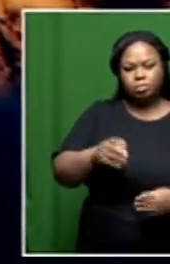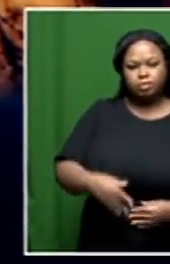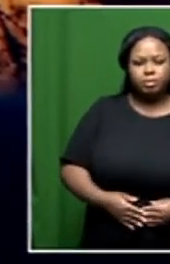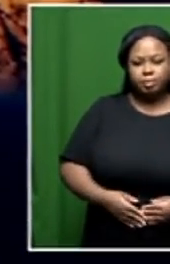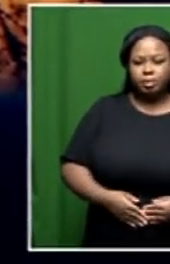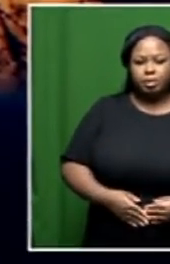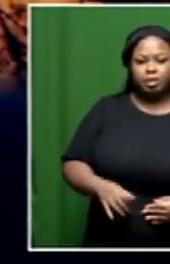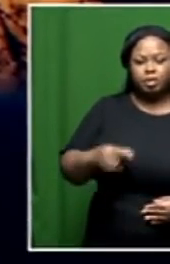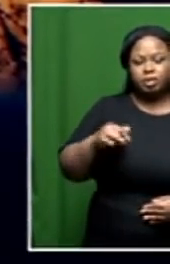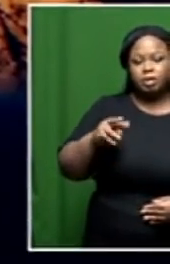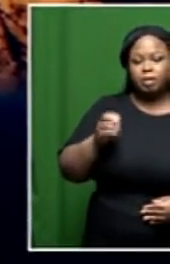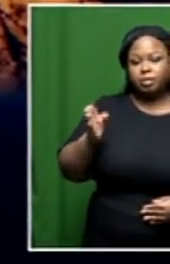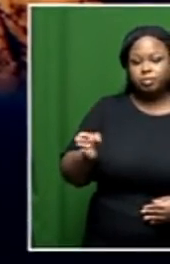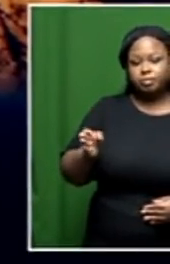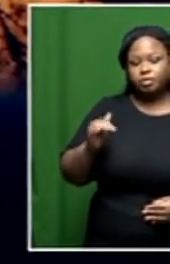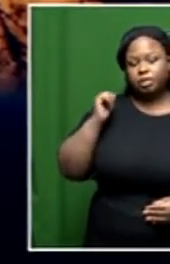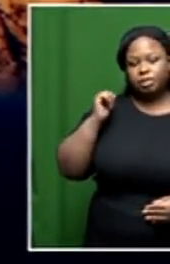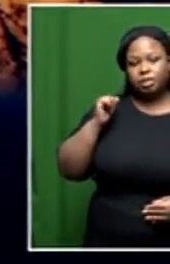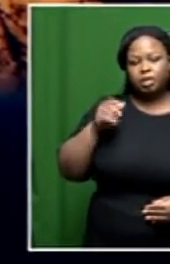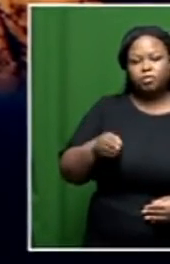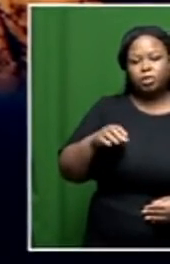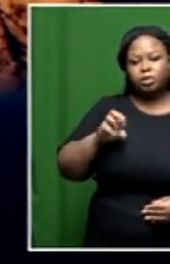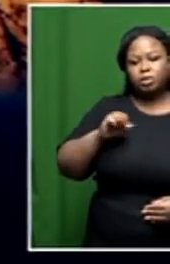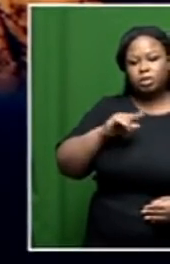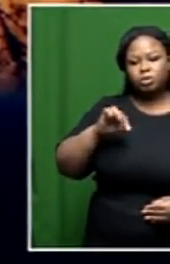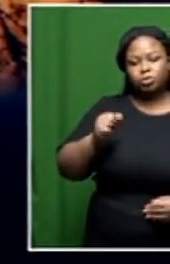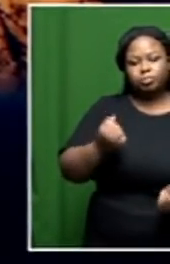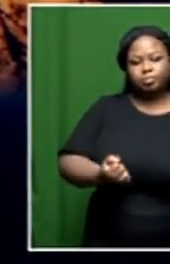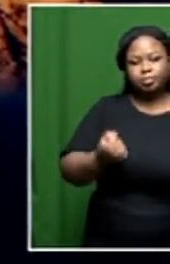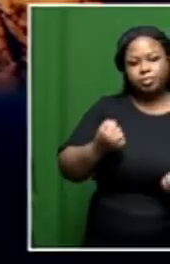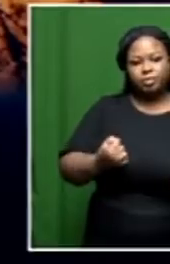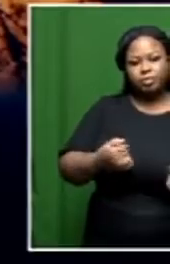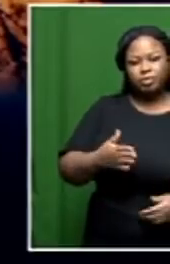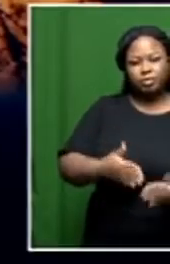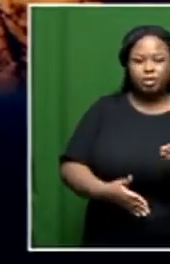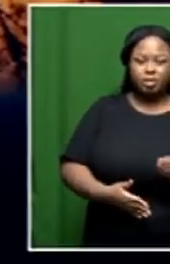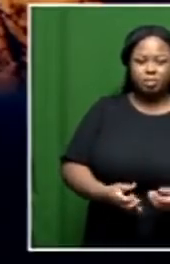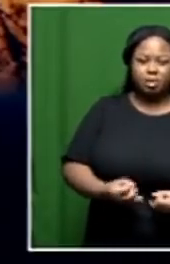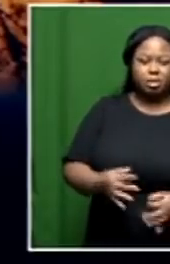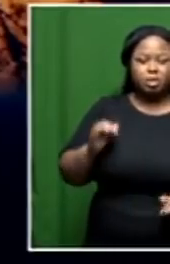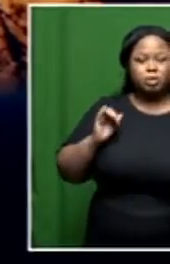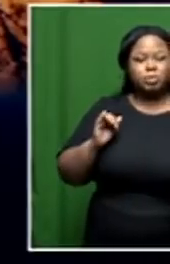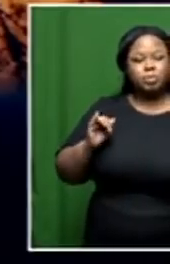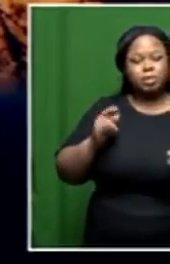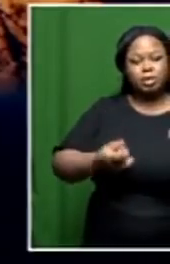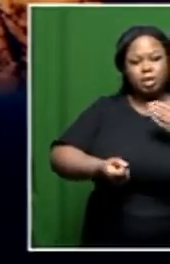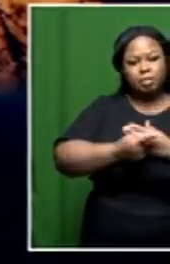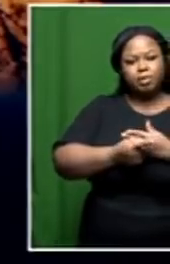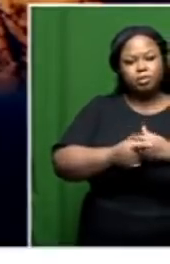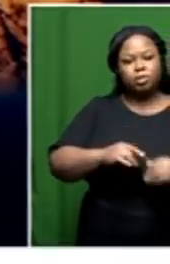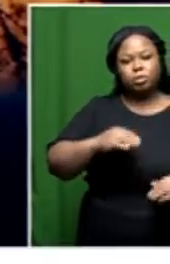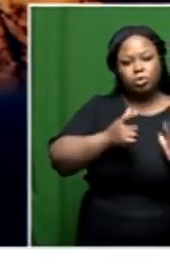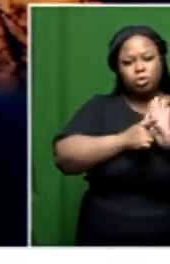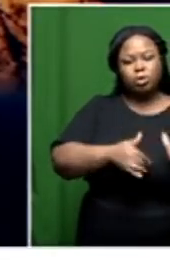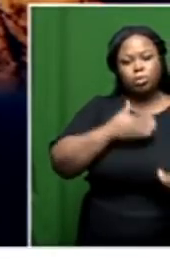So let's go to Hasina Gori for yesterday's sitting of that Senzo Meyiwa murder trial that ended with high drama as defense lawyer